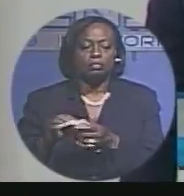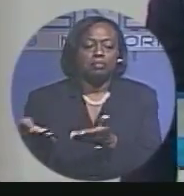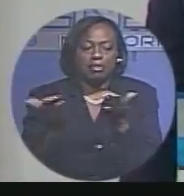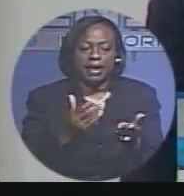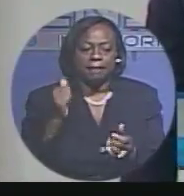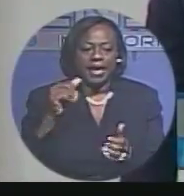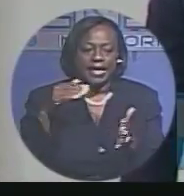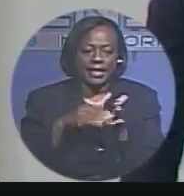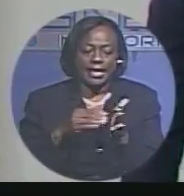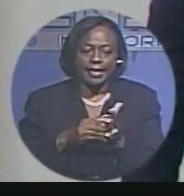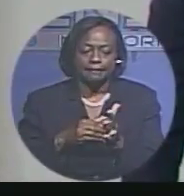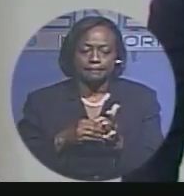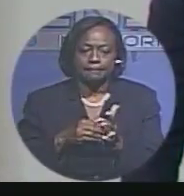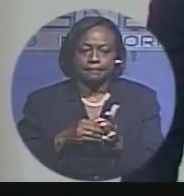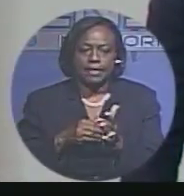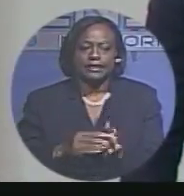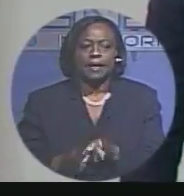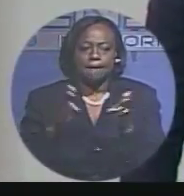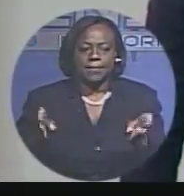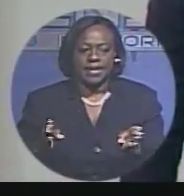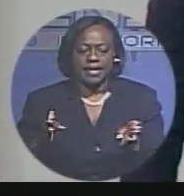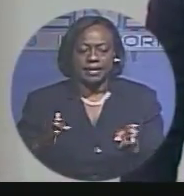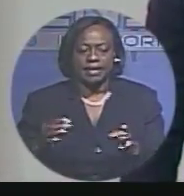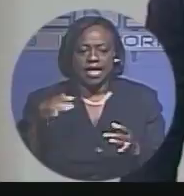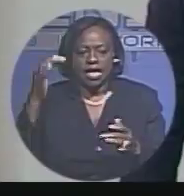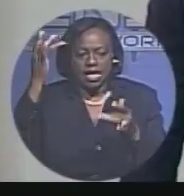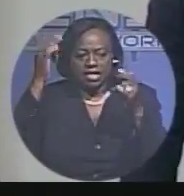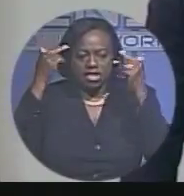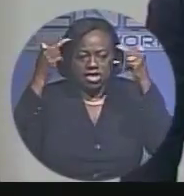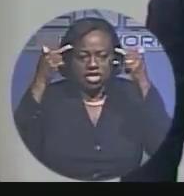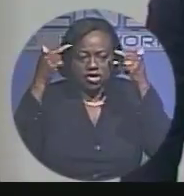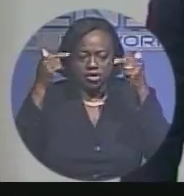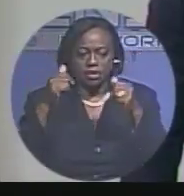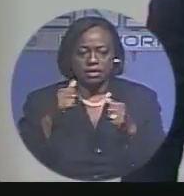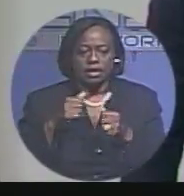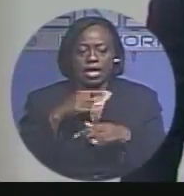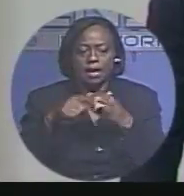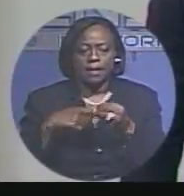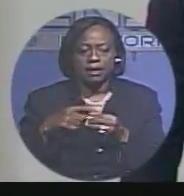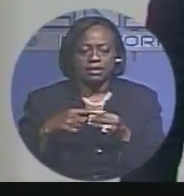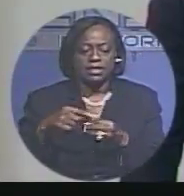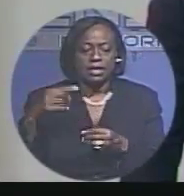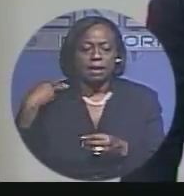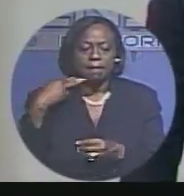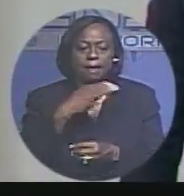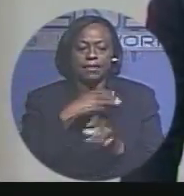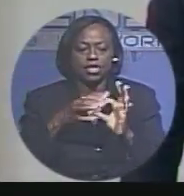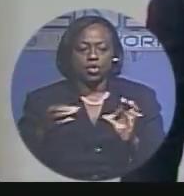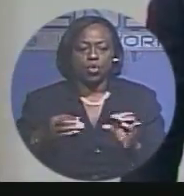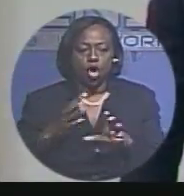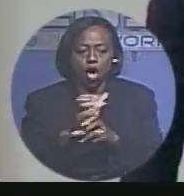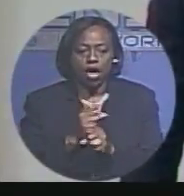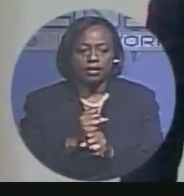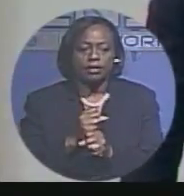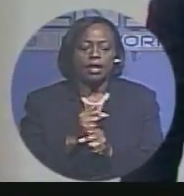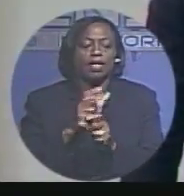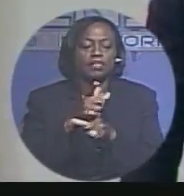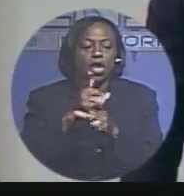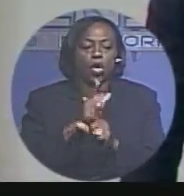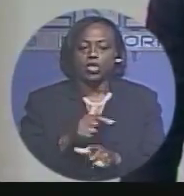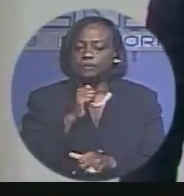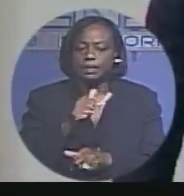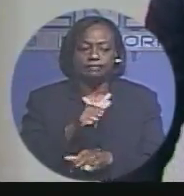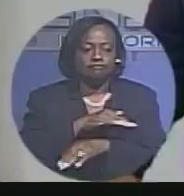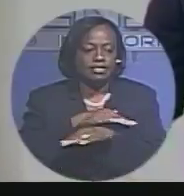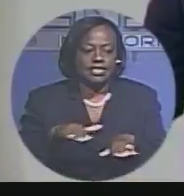there's a big concern with regard to members who have received the loans but have not been